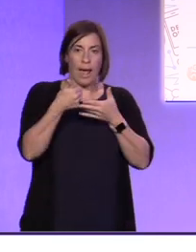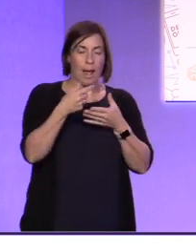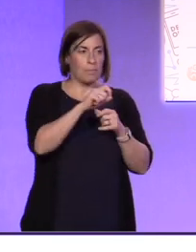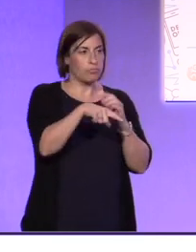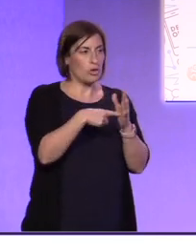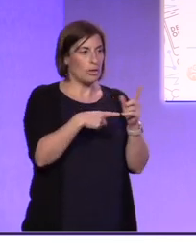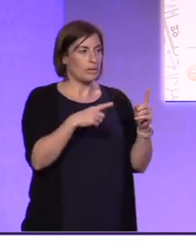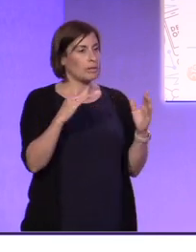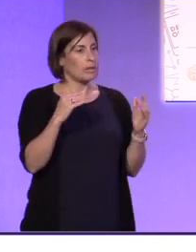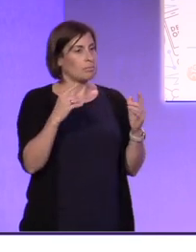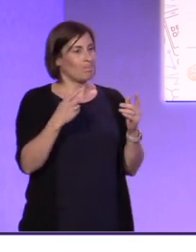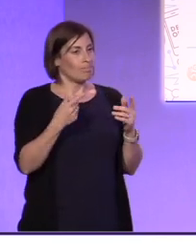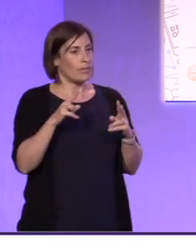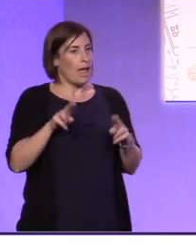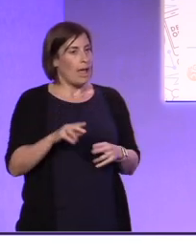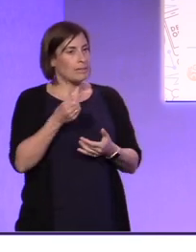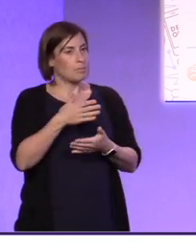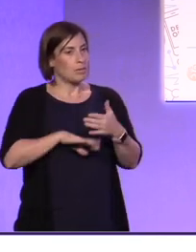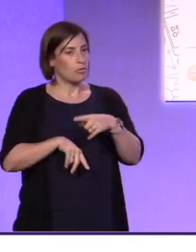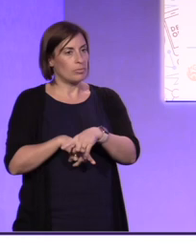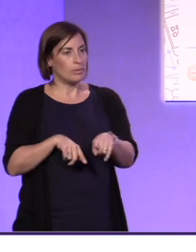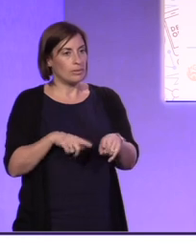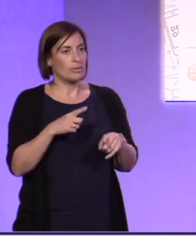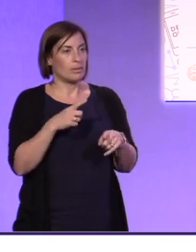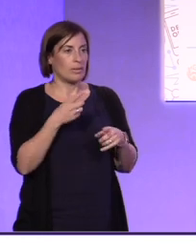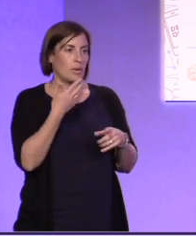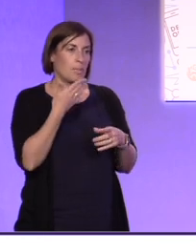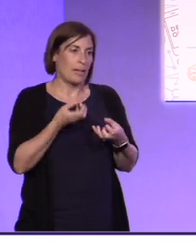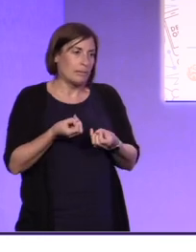less experienced folks. Give them a really good safety